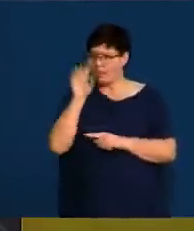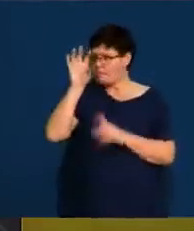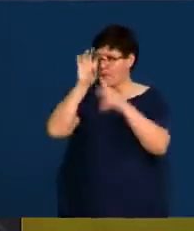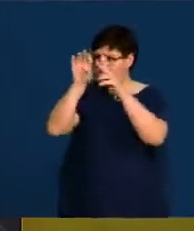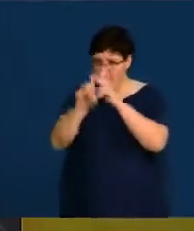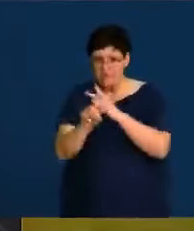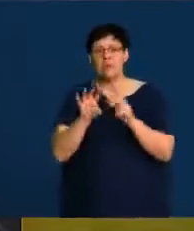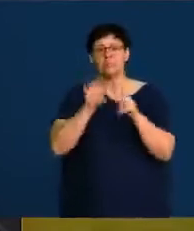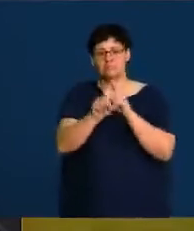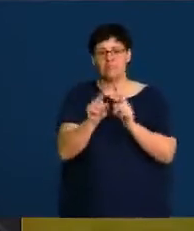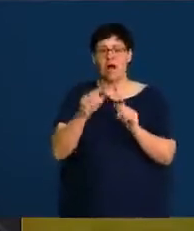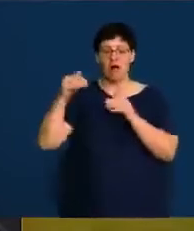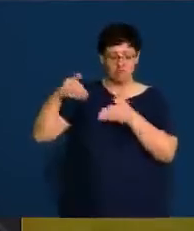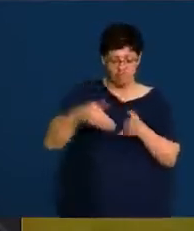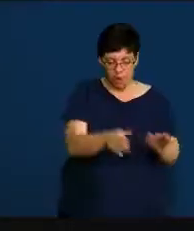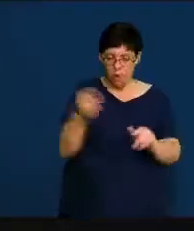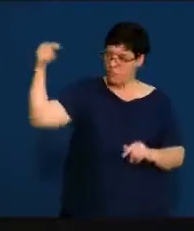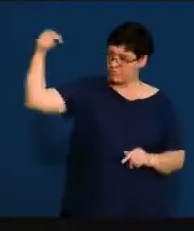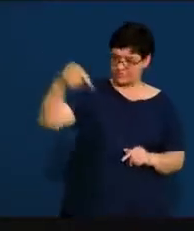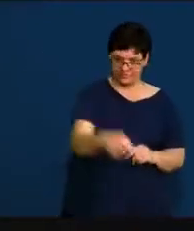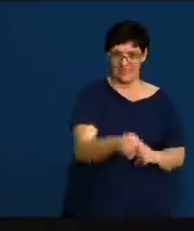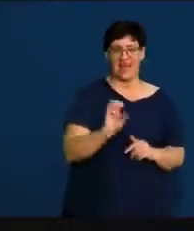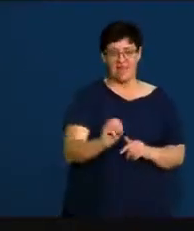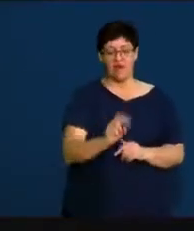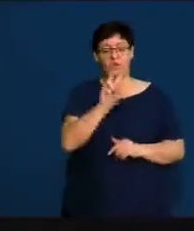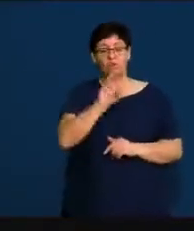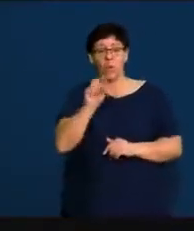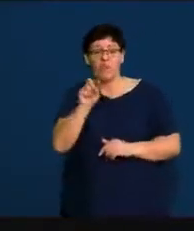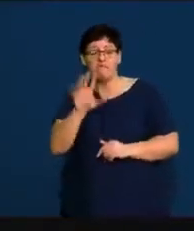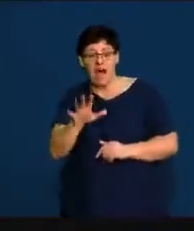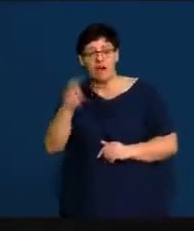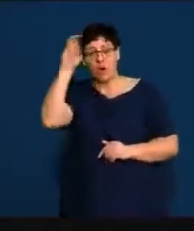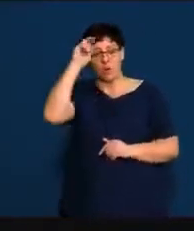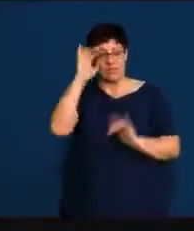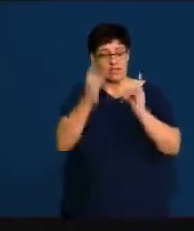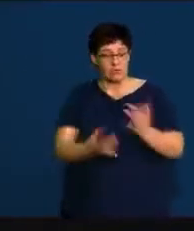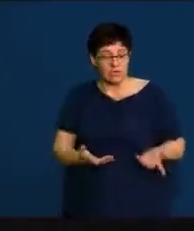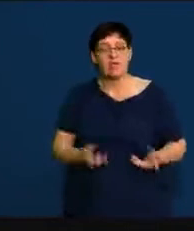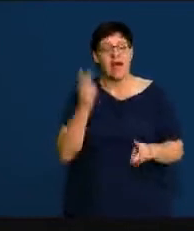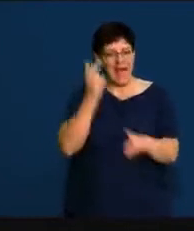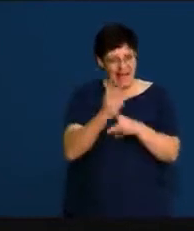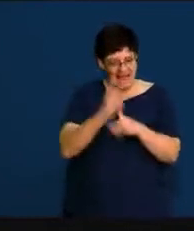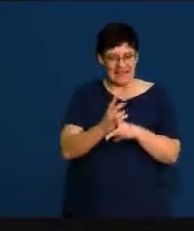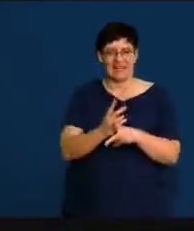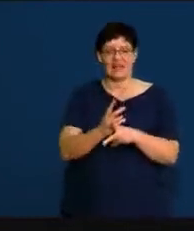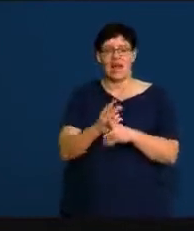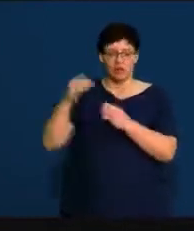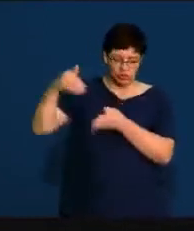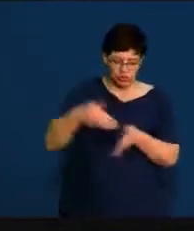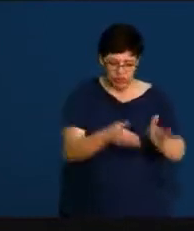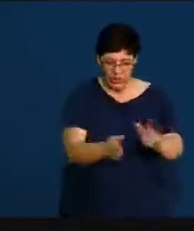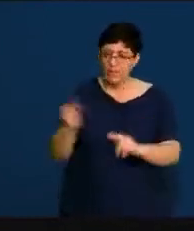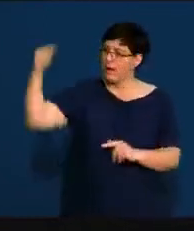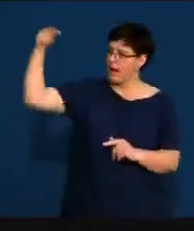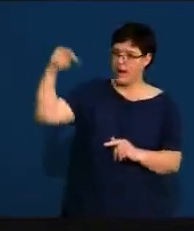to determine the direction of flow. Moving on to the 2015 Queenstown map, again, the direction of stream flow